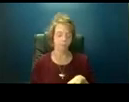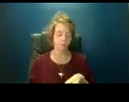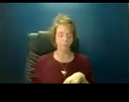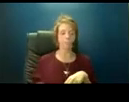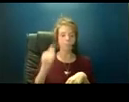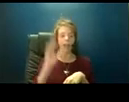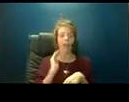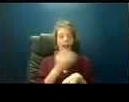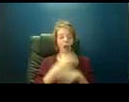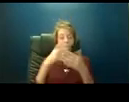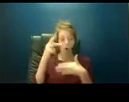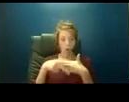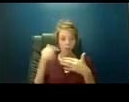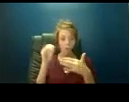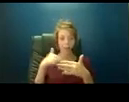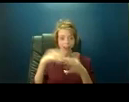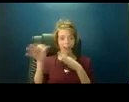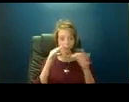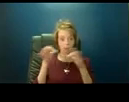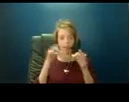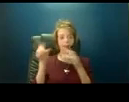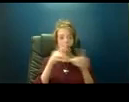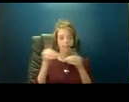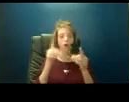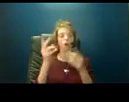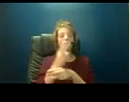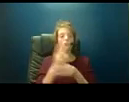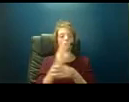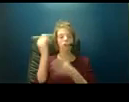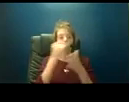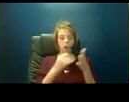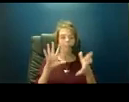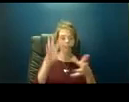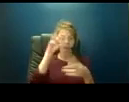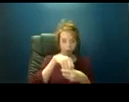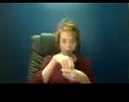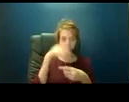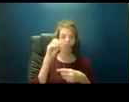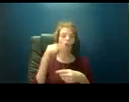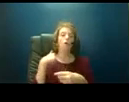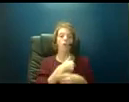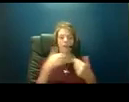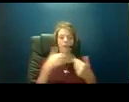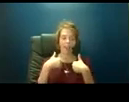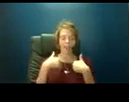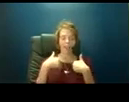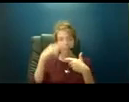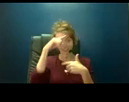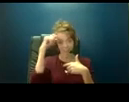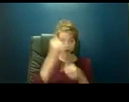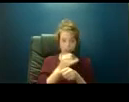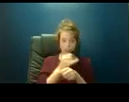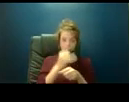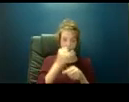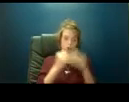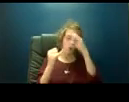Our program, the program that I direct, we do arts integration, and so we've had a summer institute and